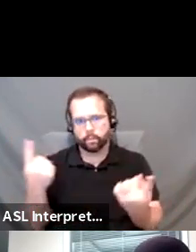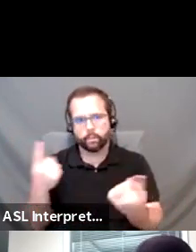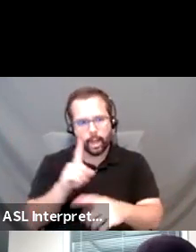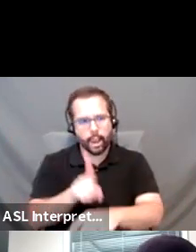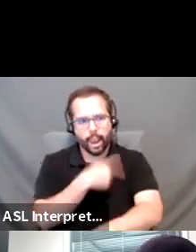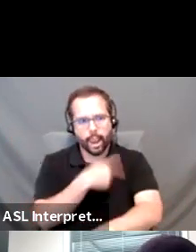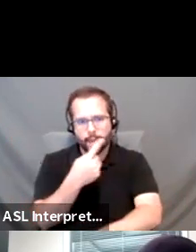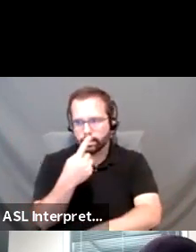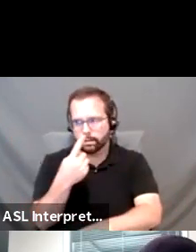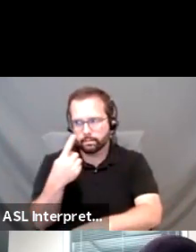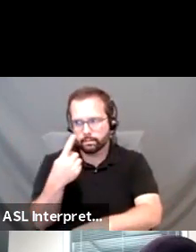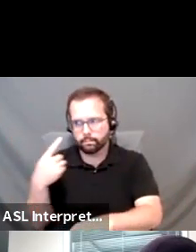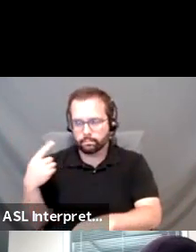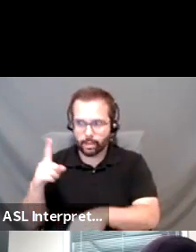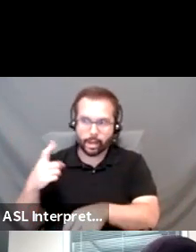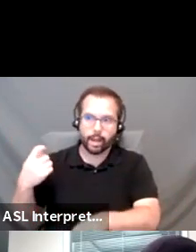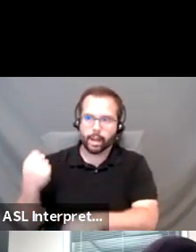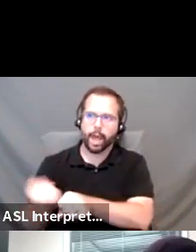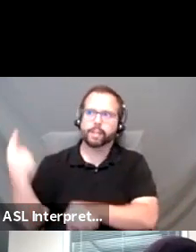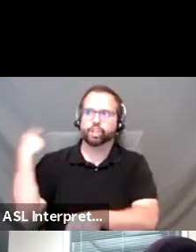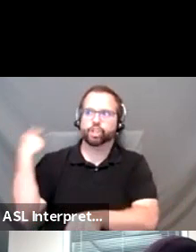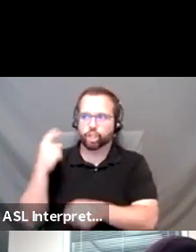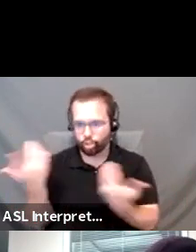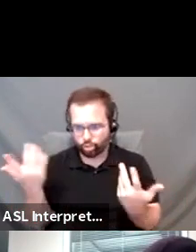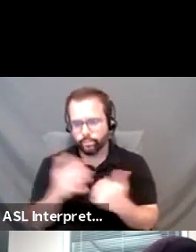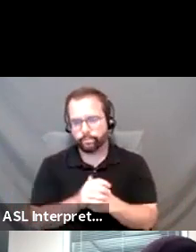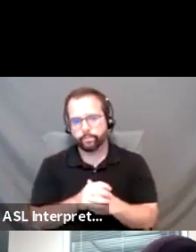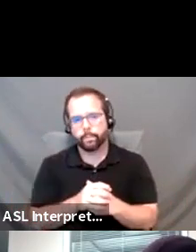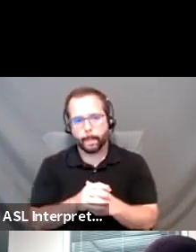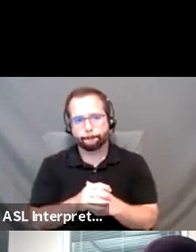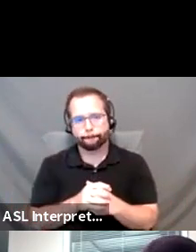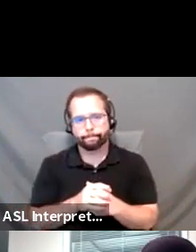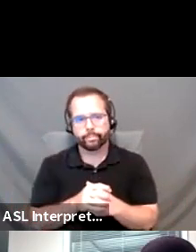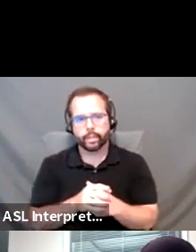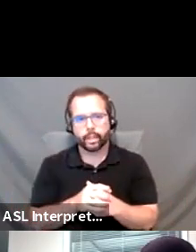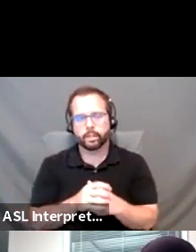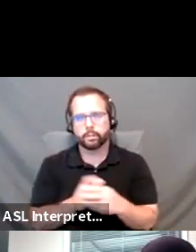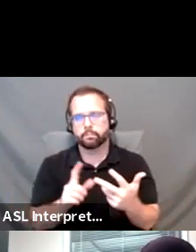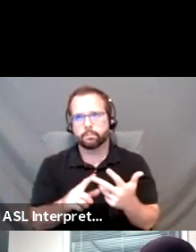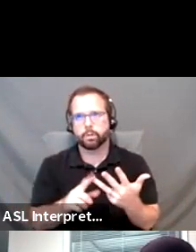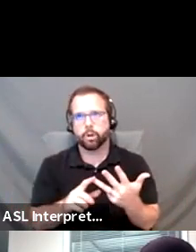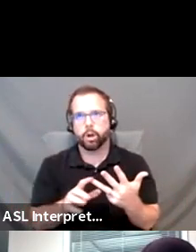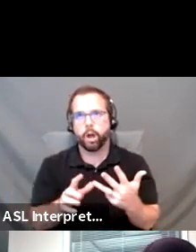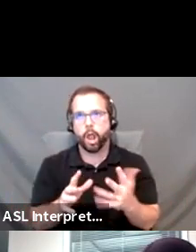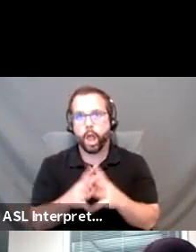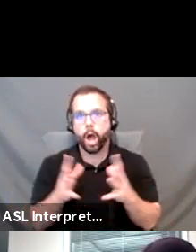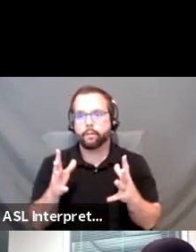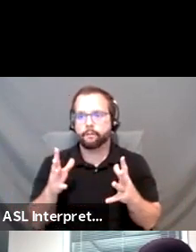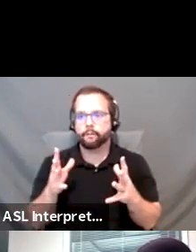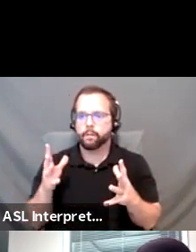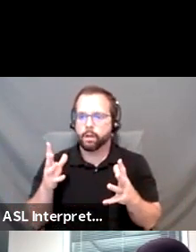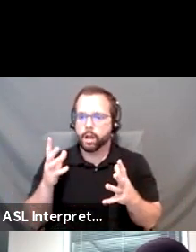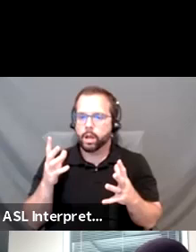then how you really moved to online and what that process was. So a lot of good ideas came out of